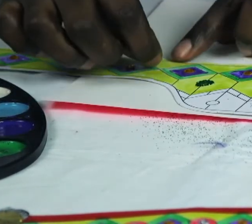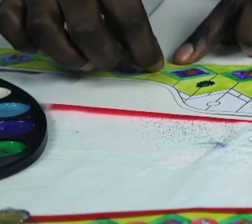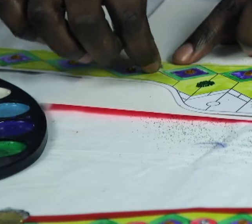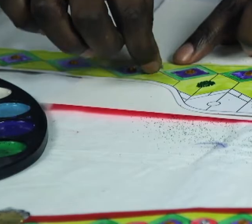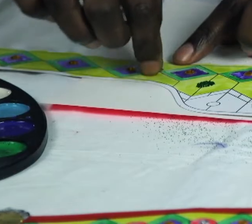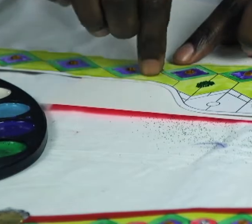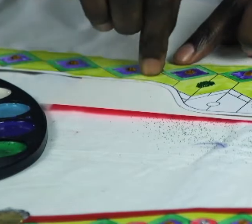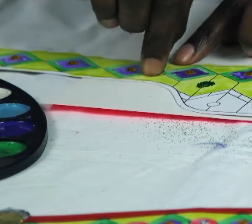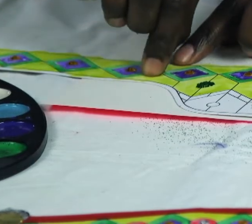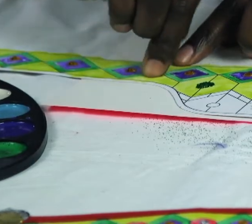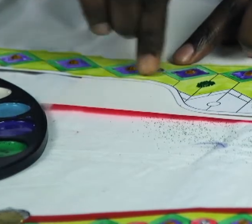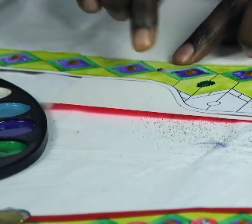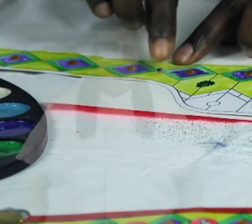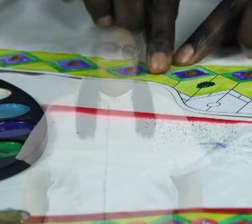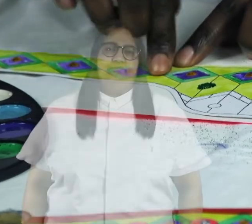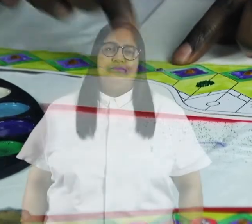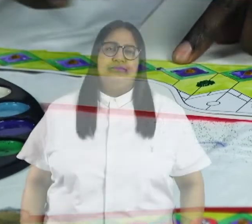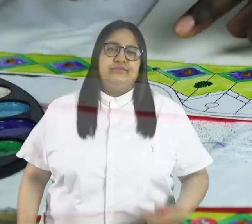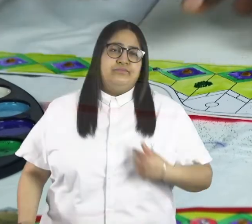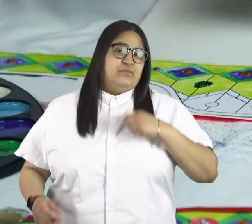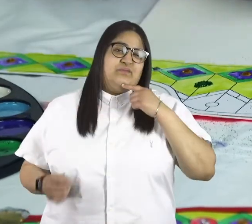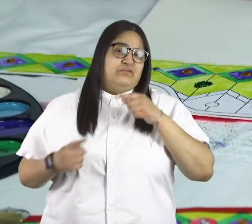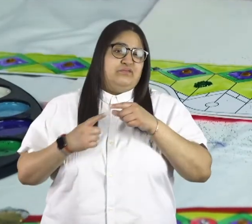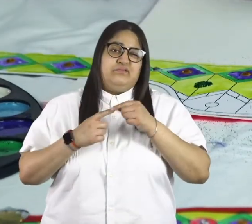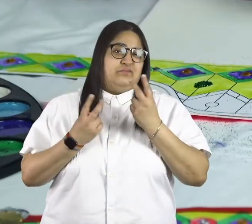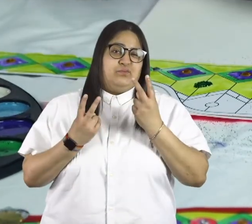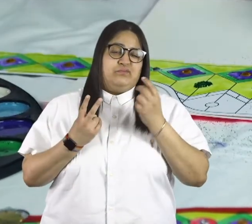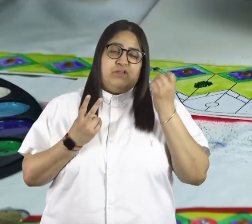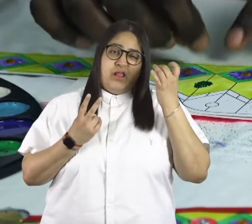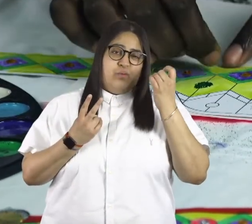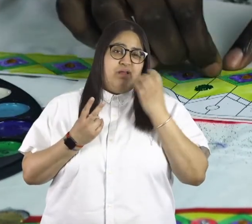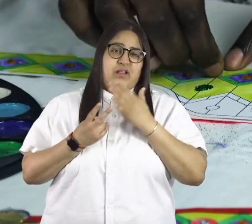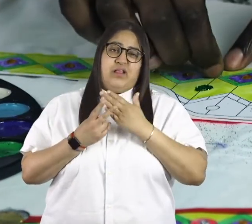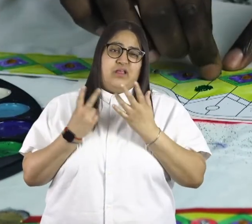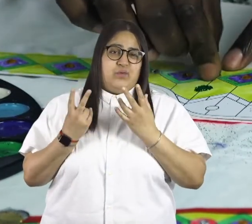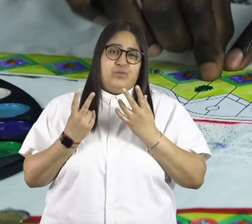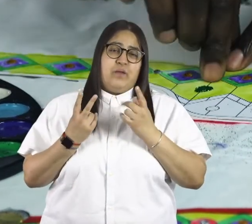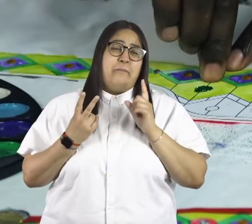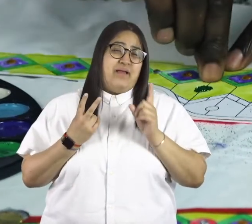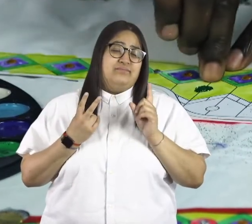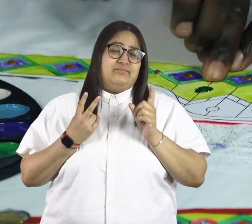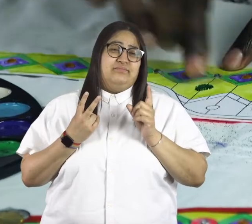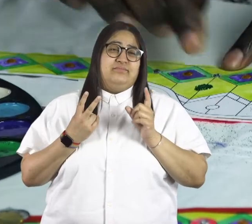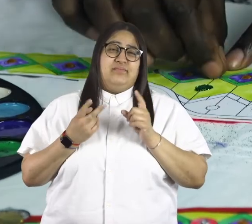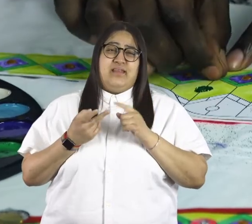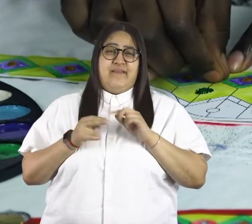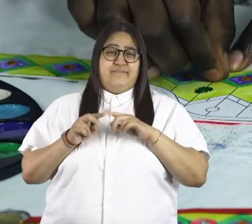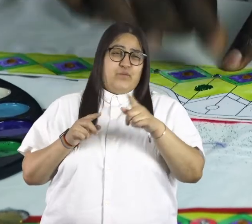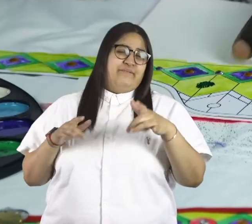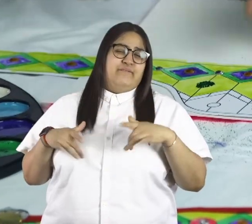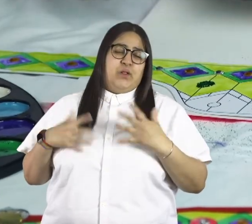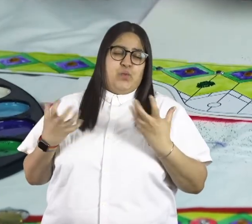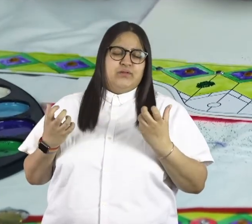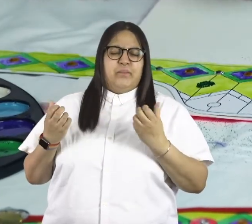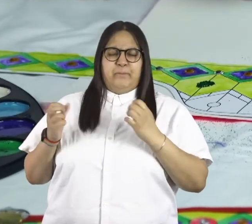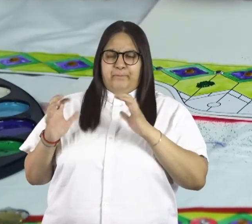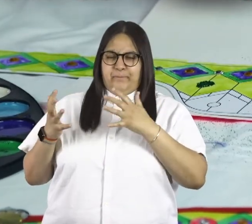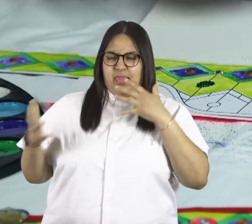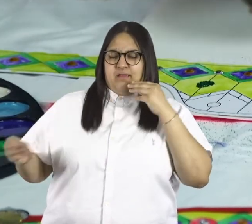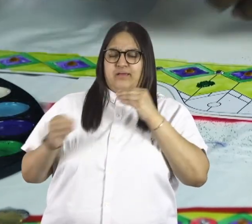I'm going to stick to just the yellow and the clear, but if you're feeling very blingy,